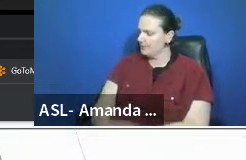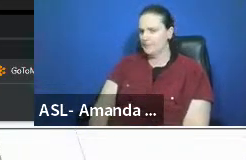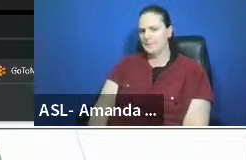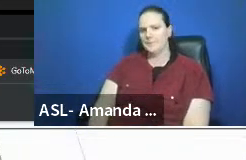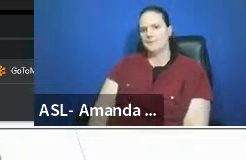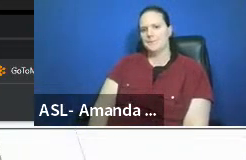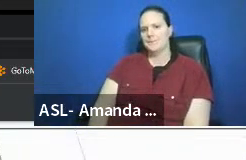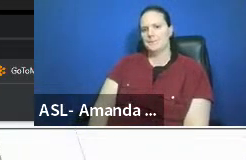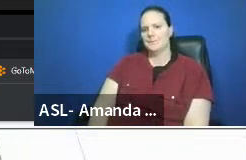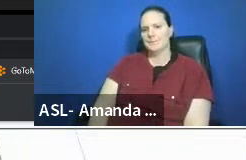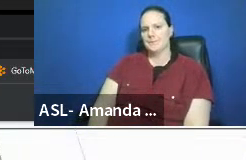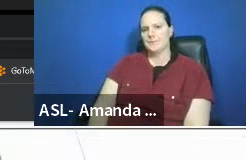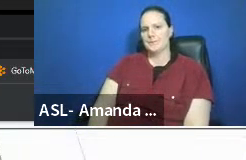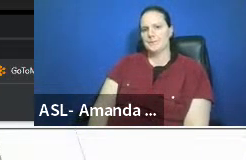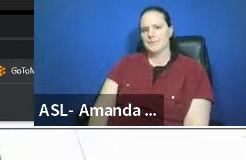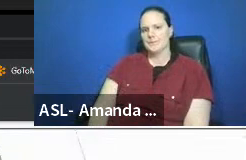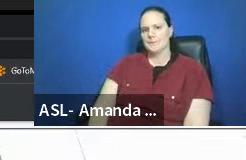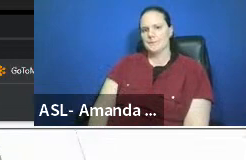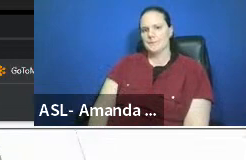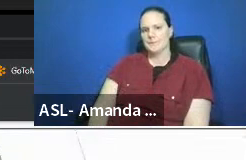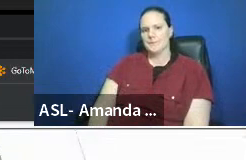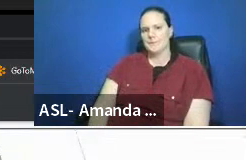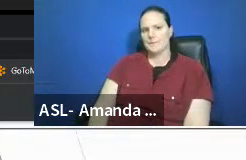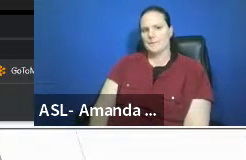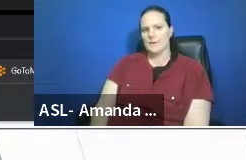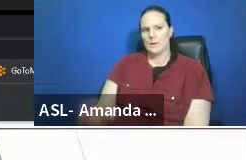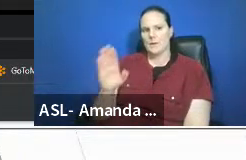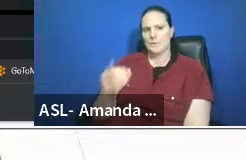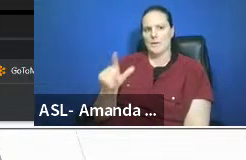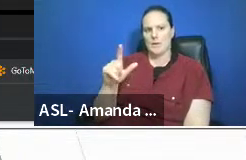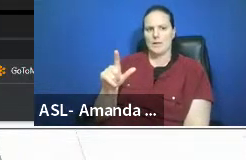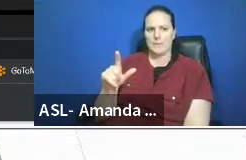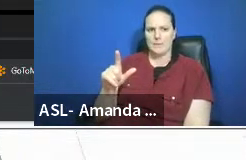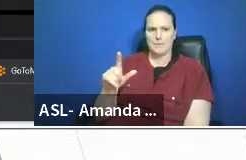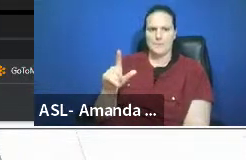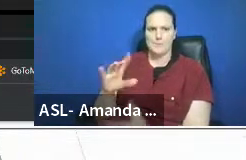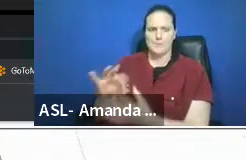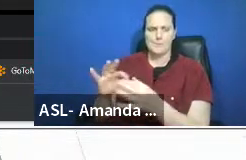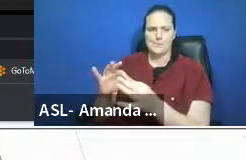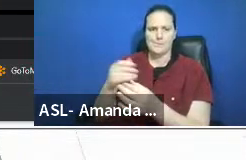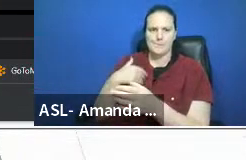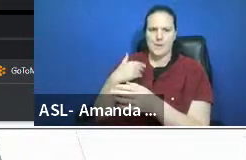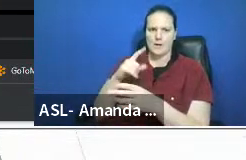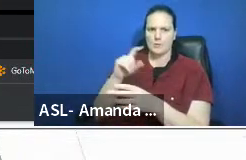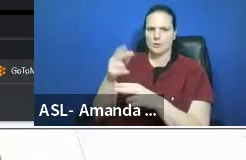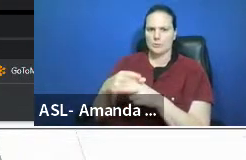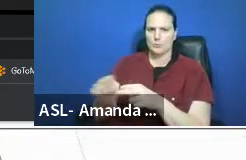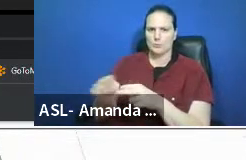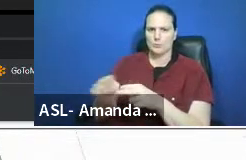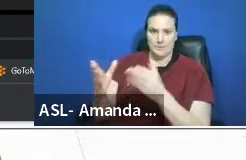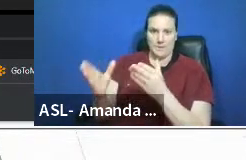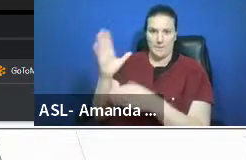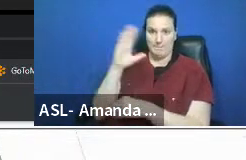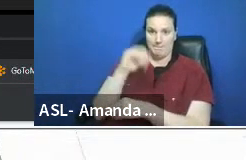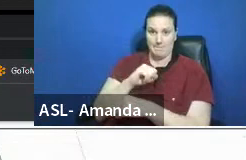you. My question, Bill, I'm jumping right in here. My question is brief, and maybe I missed it when you said it, but